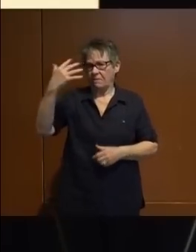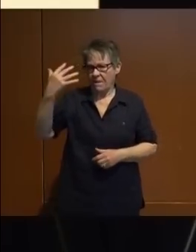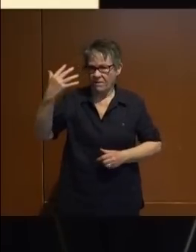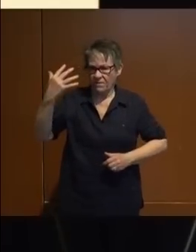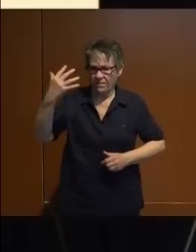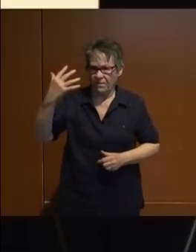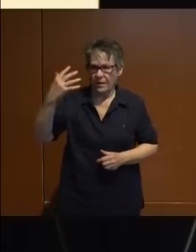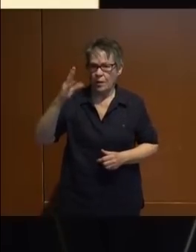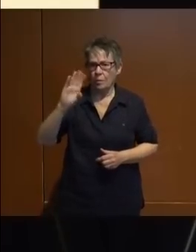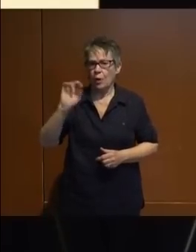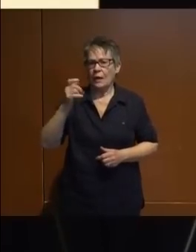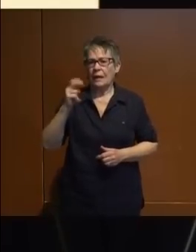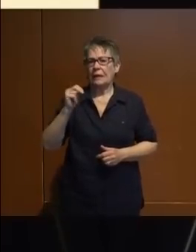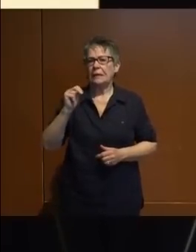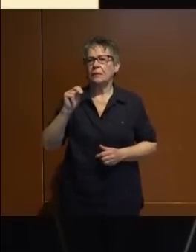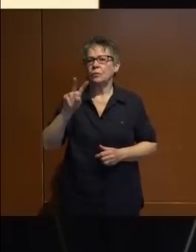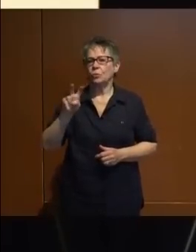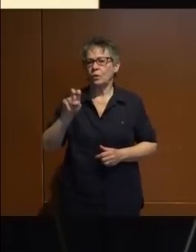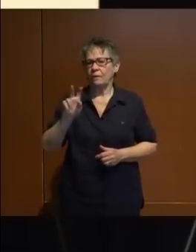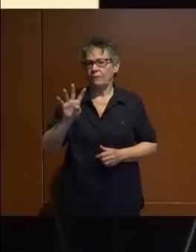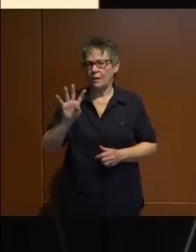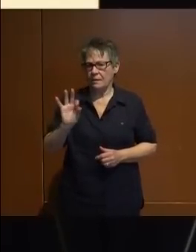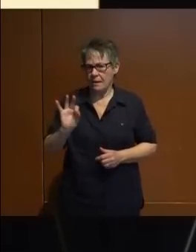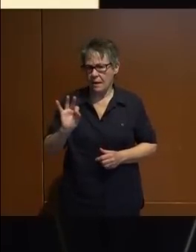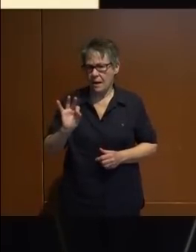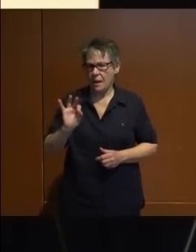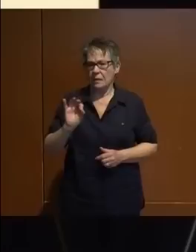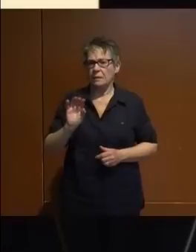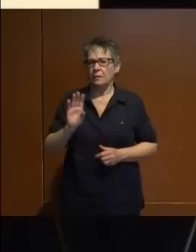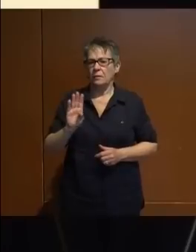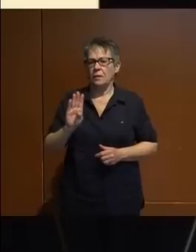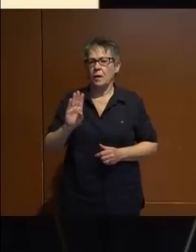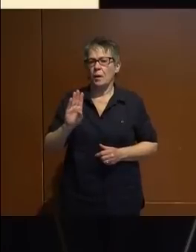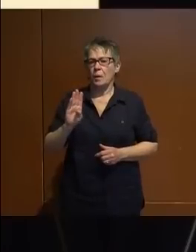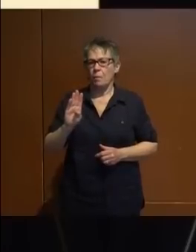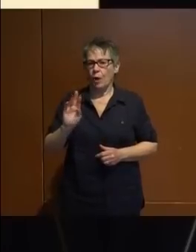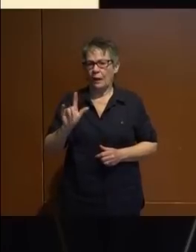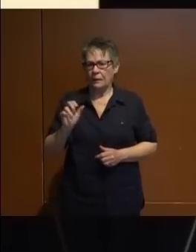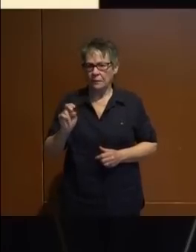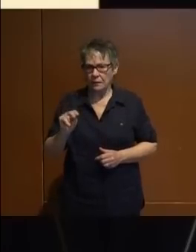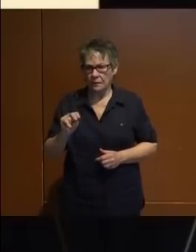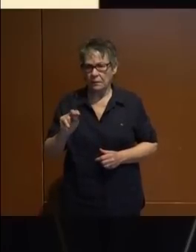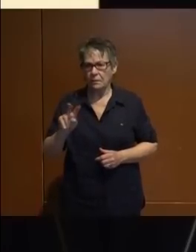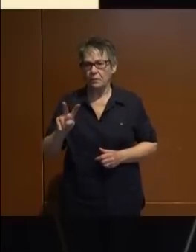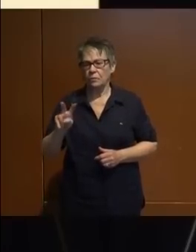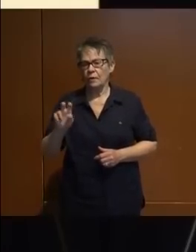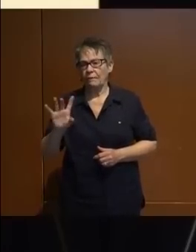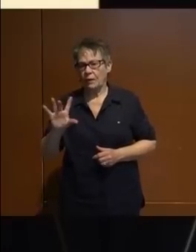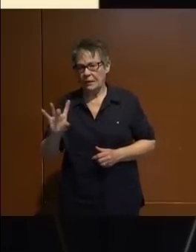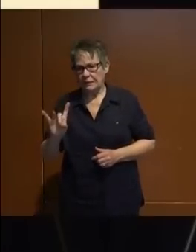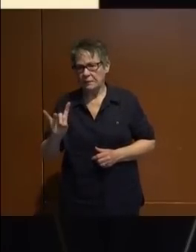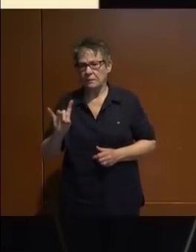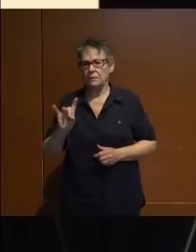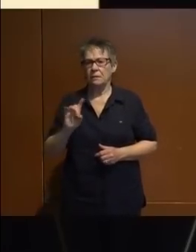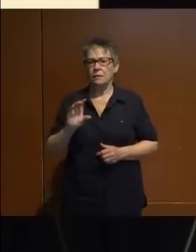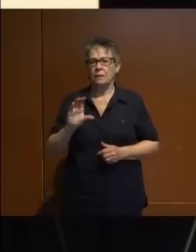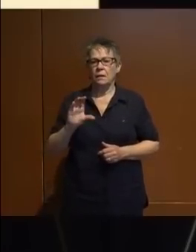249, Burlington, 28, Camden, 36, Cumberland,